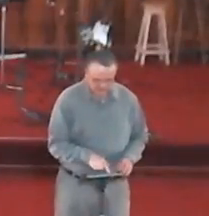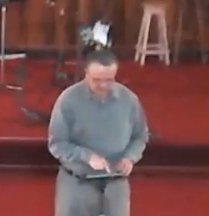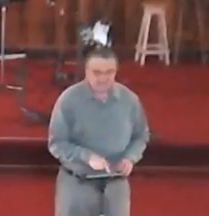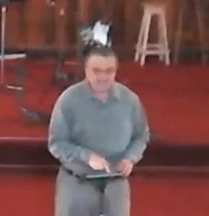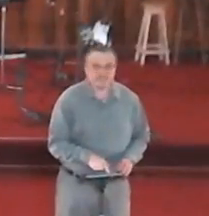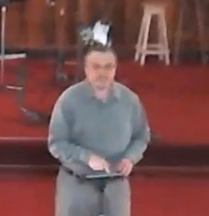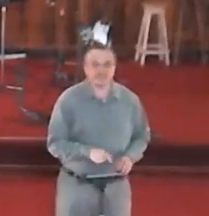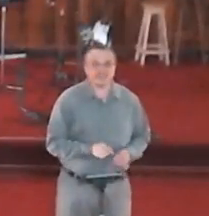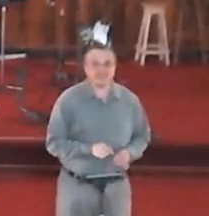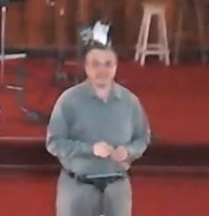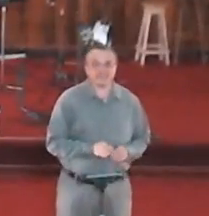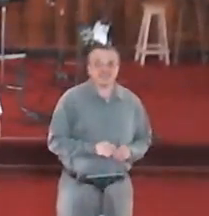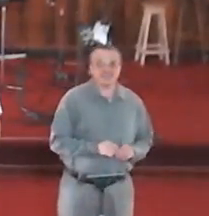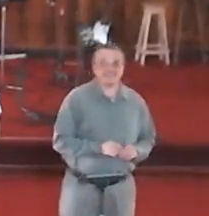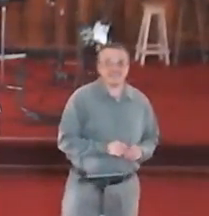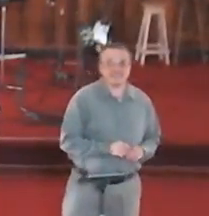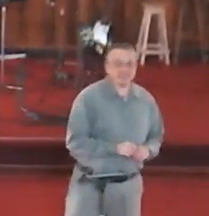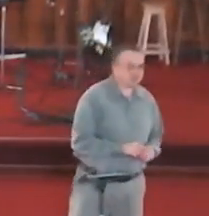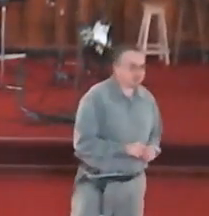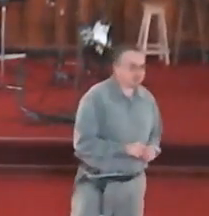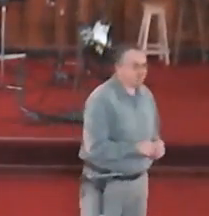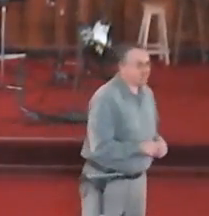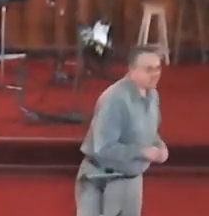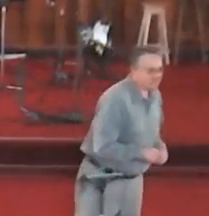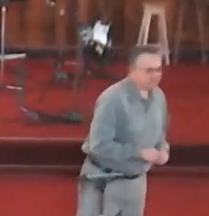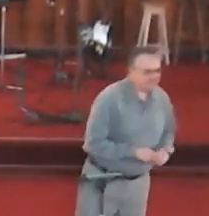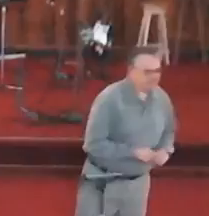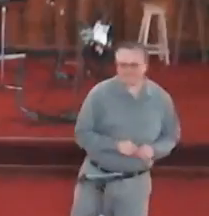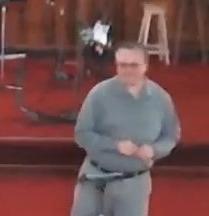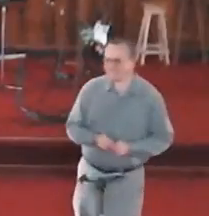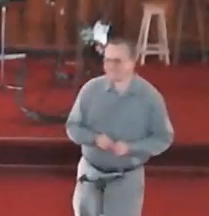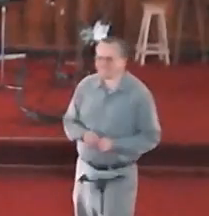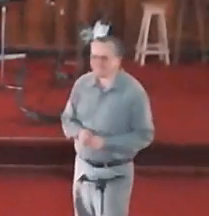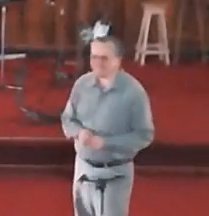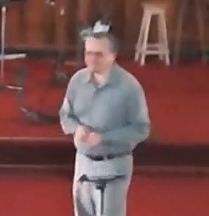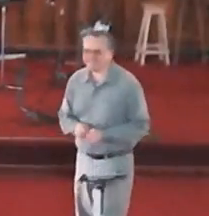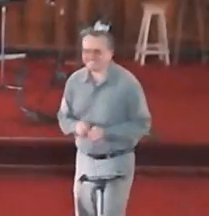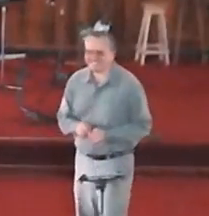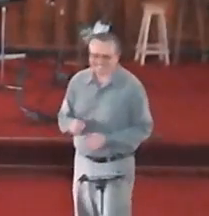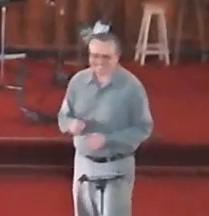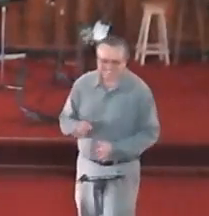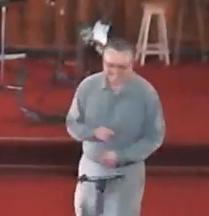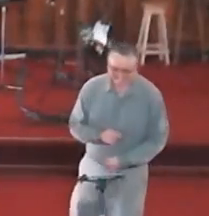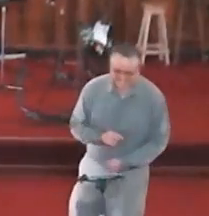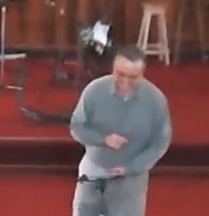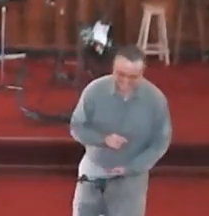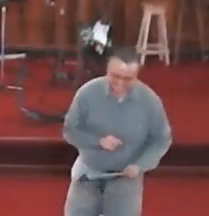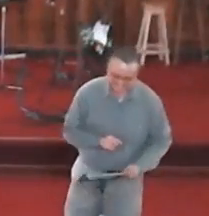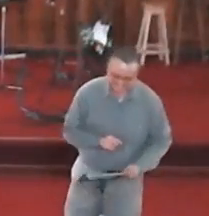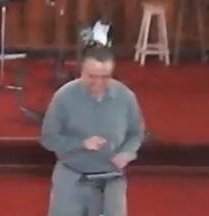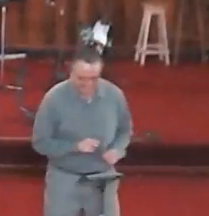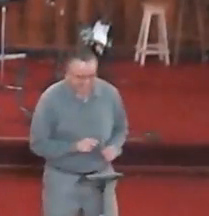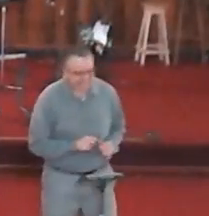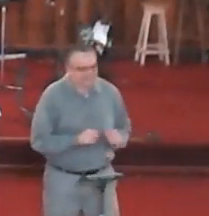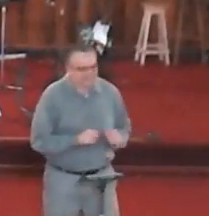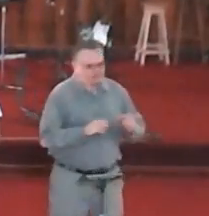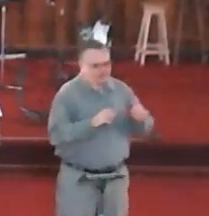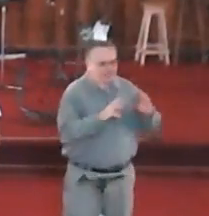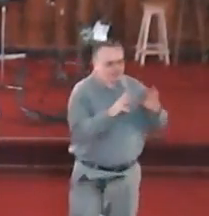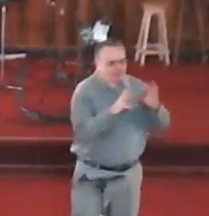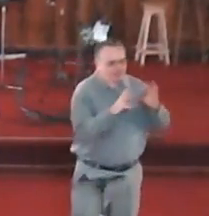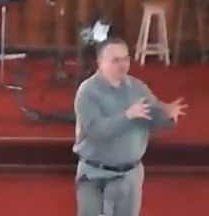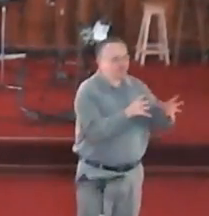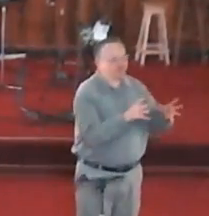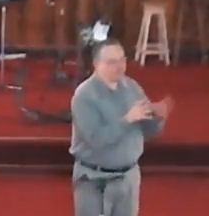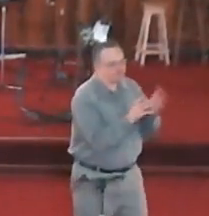feet. Entonces, en realidad, es la lengua inspirada de Bernabé. So, actually, we're talking about the inspired tongue of Barnabas. Pero